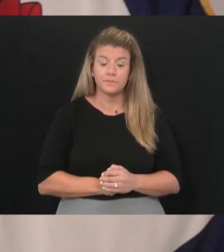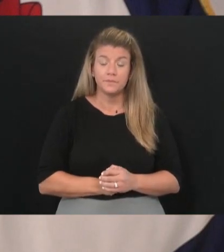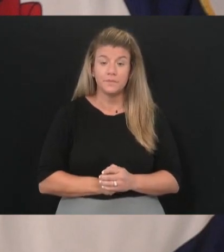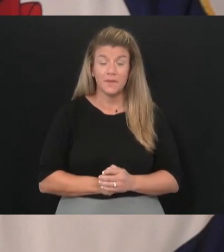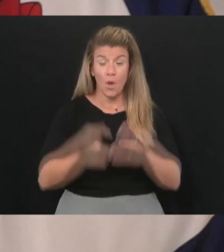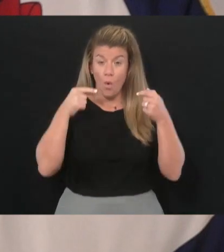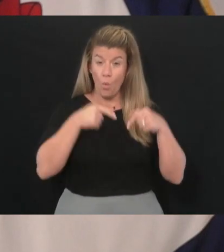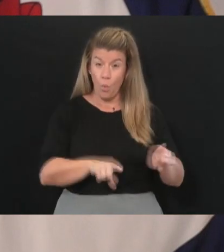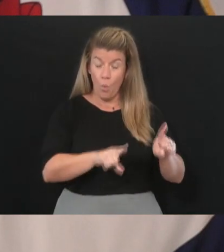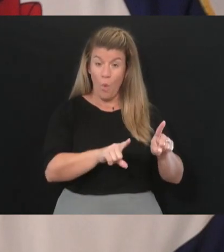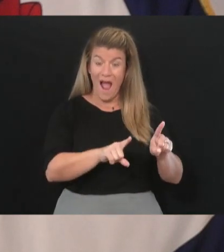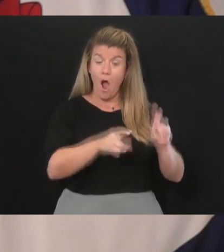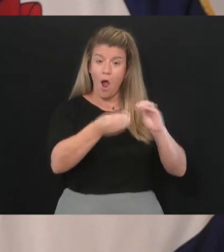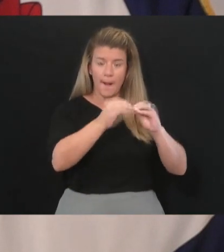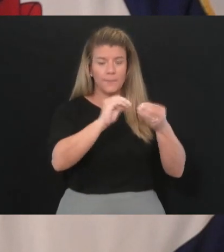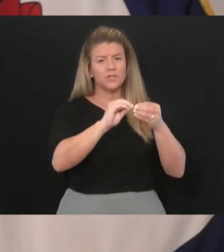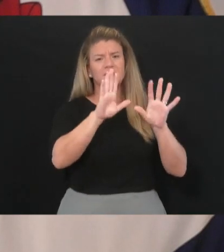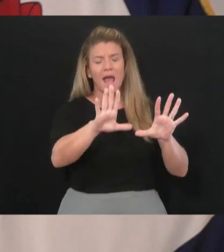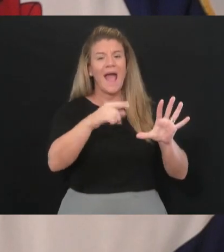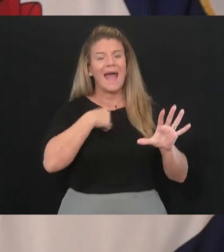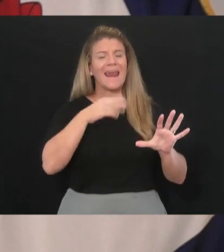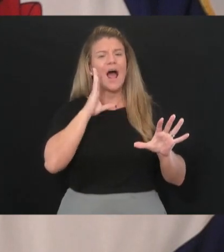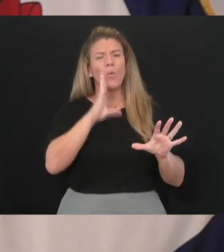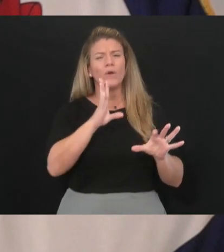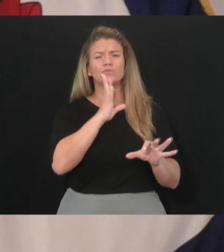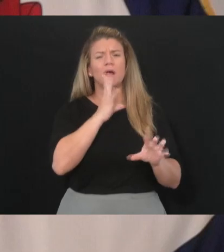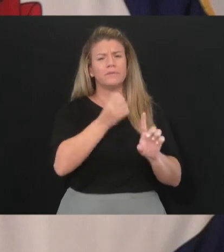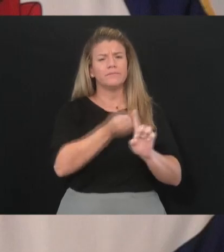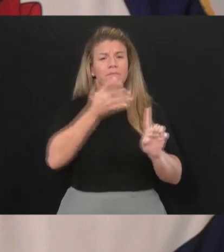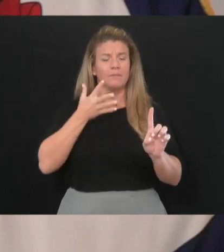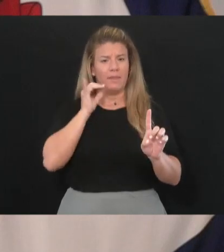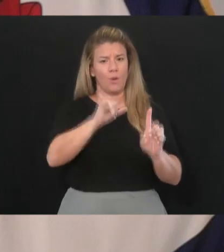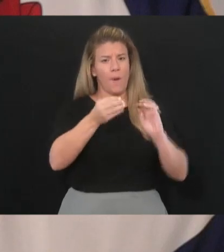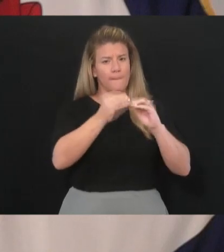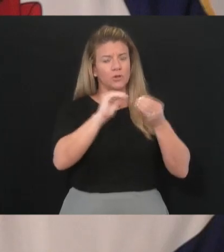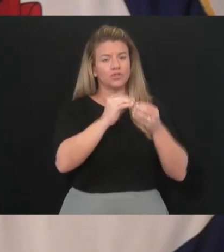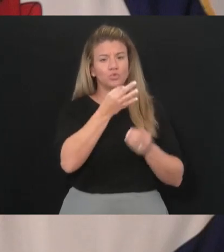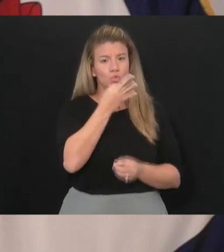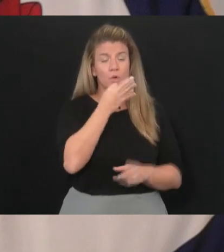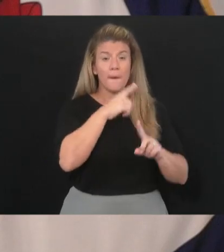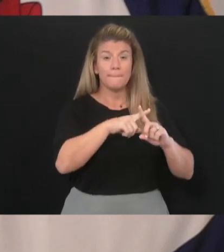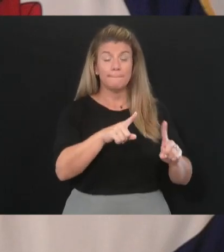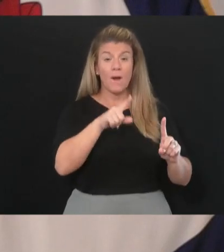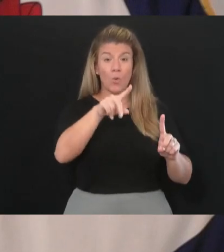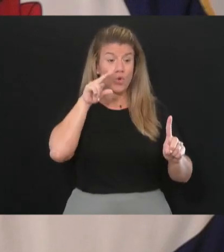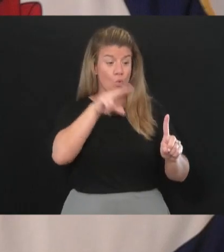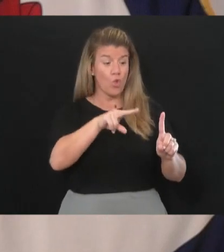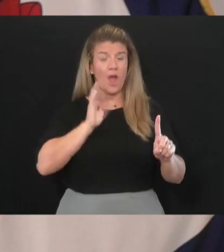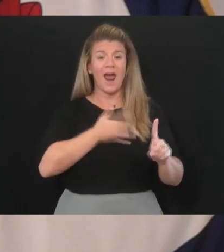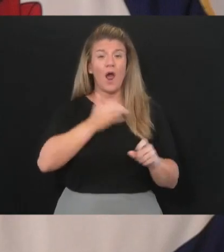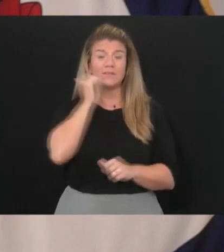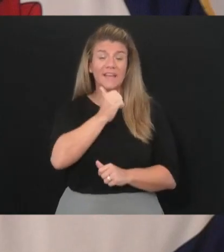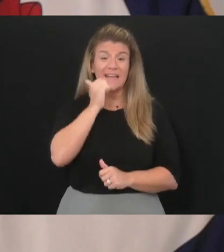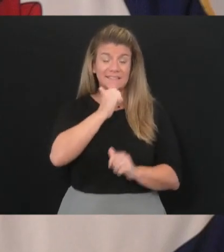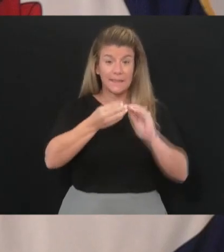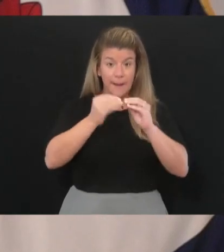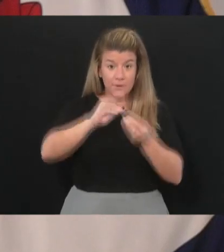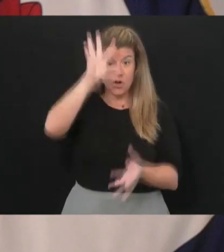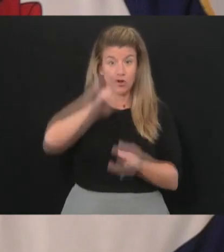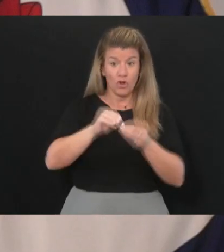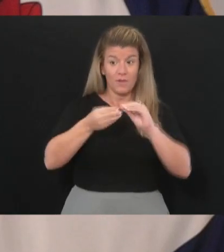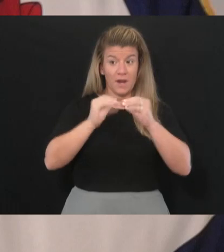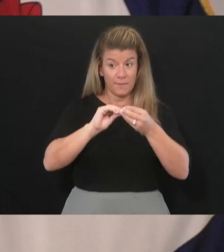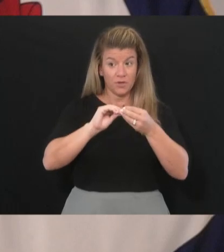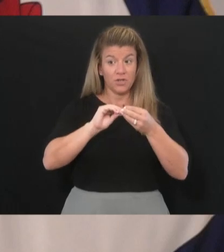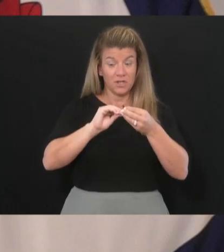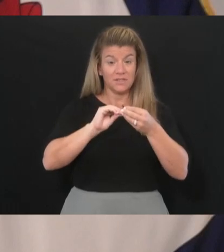While our numbers, and I'll get into our numbers in just a second, from the standpoint of our daily rate and our cumulative